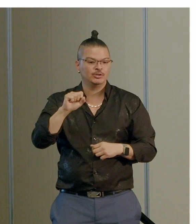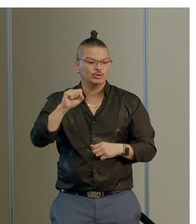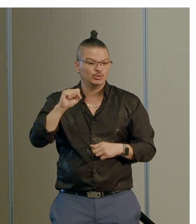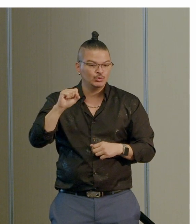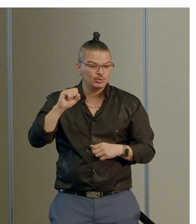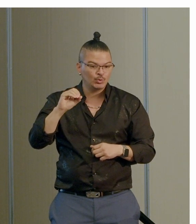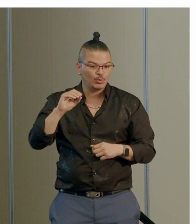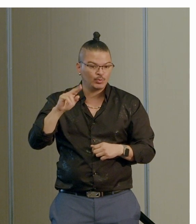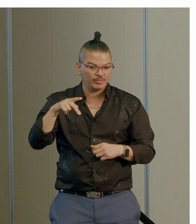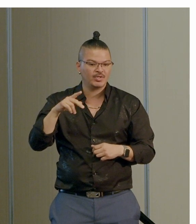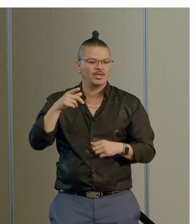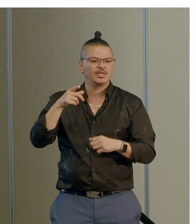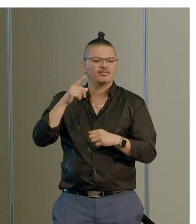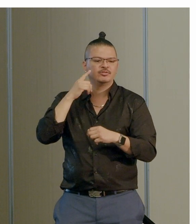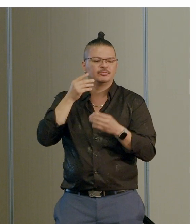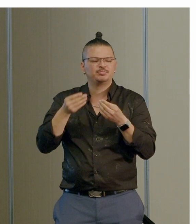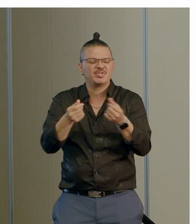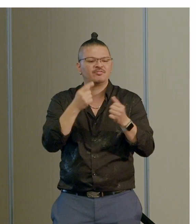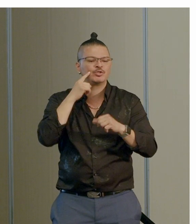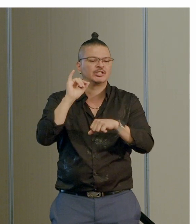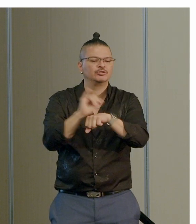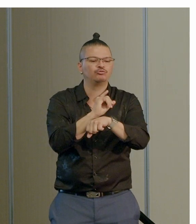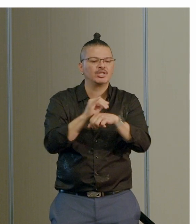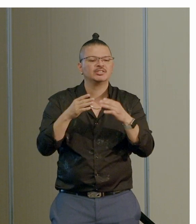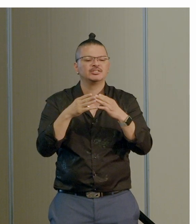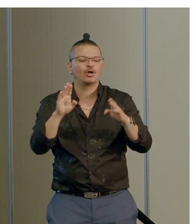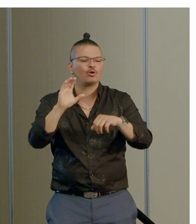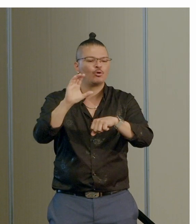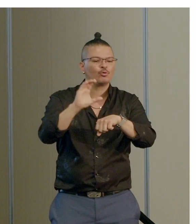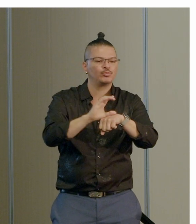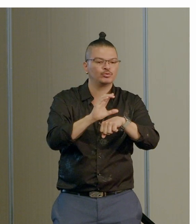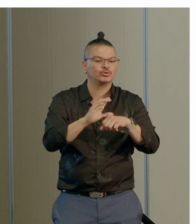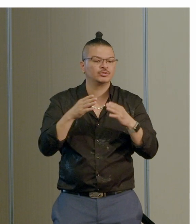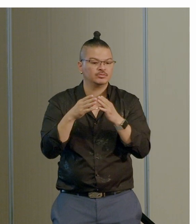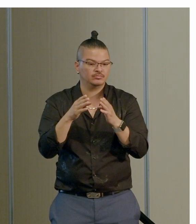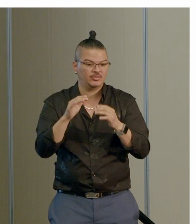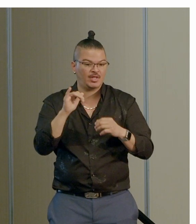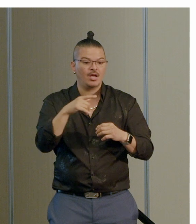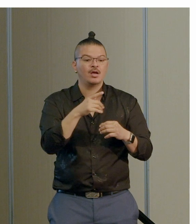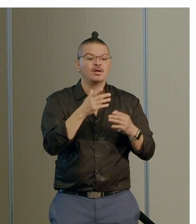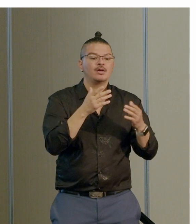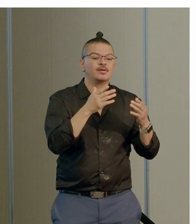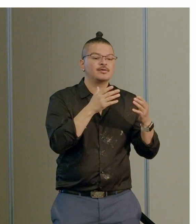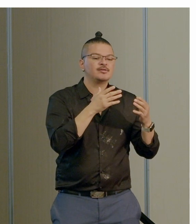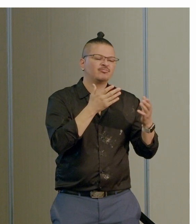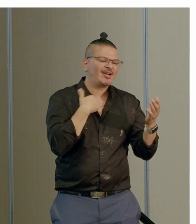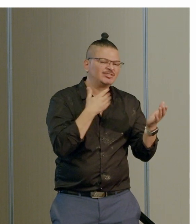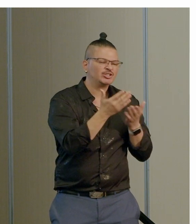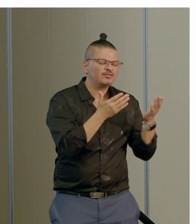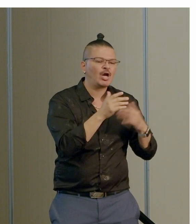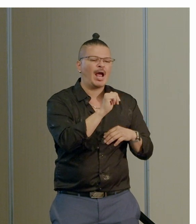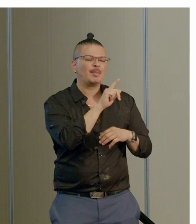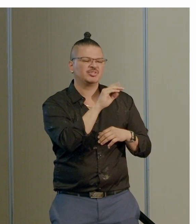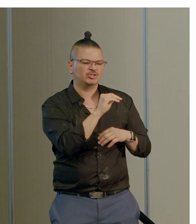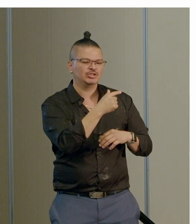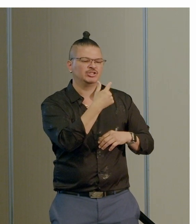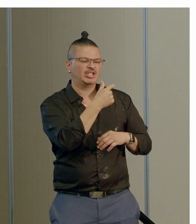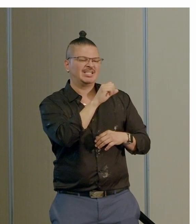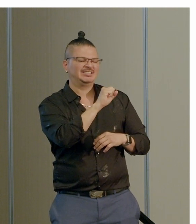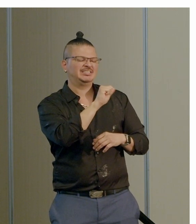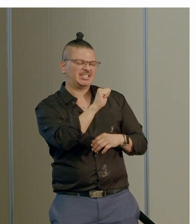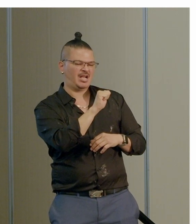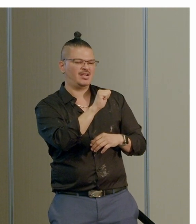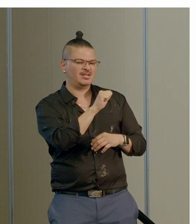Computing. We have partners at the General Services Administration that have various schedules and blanket purchase agreements. And we have